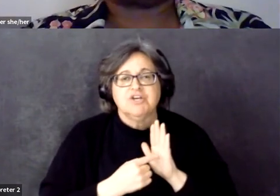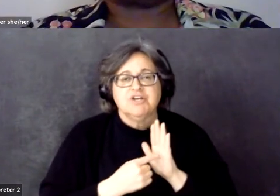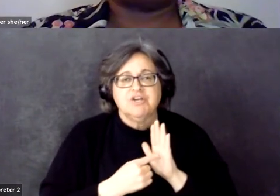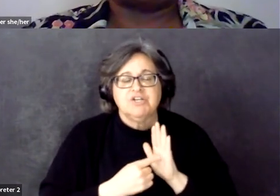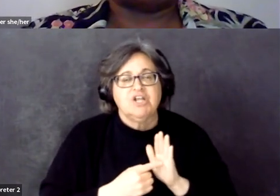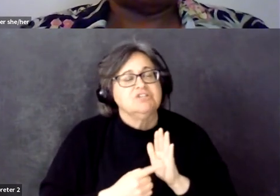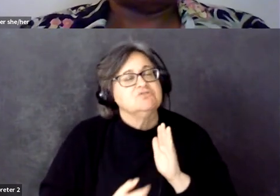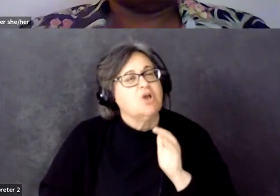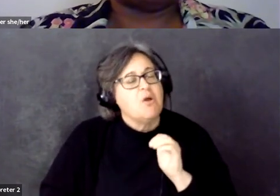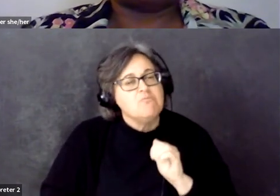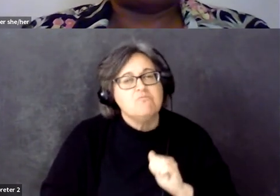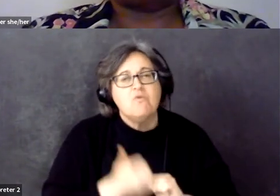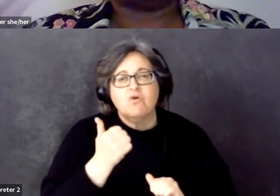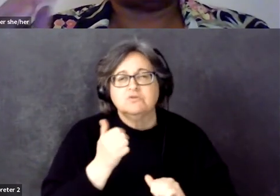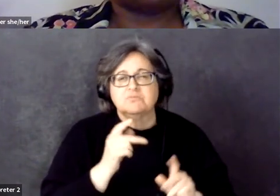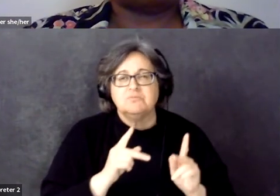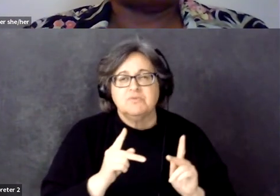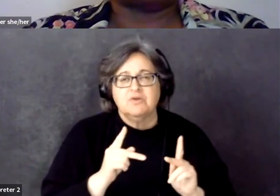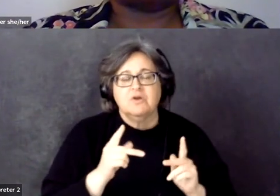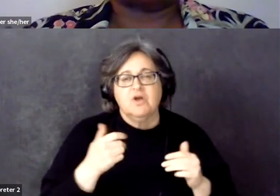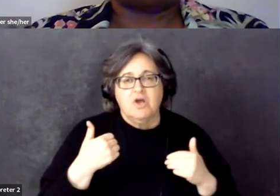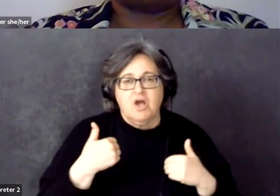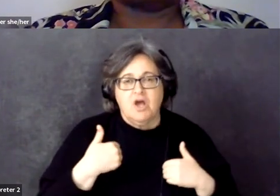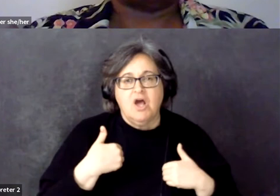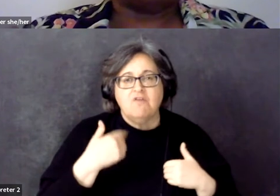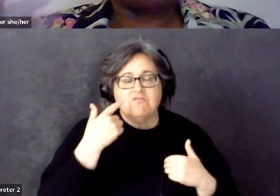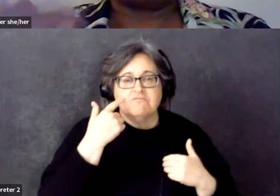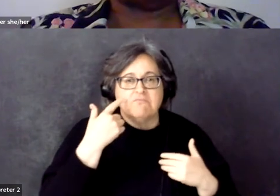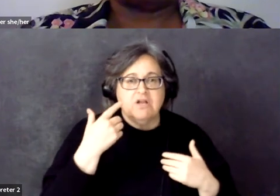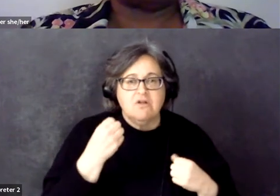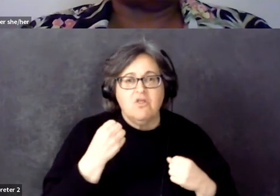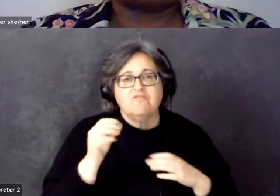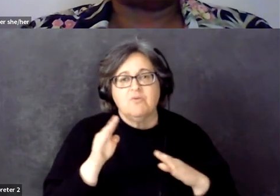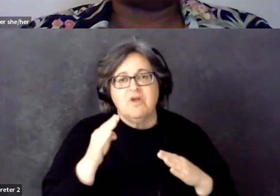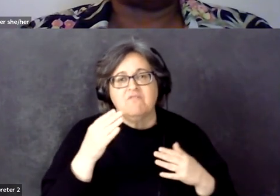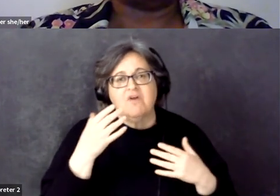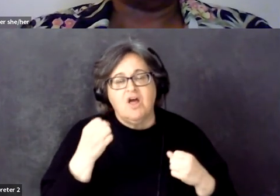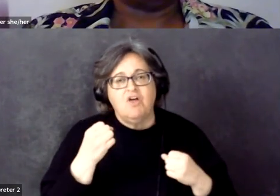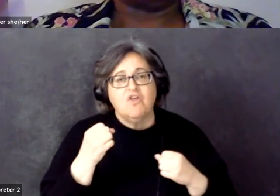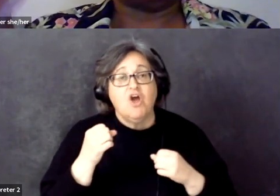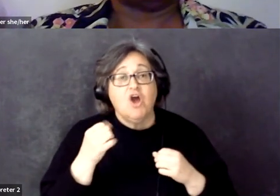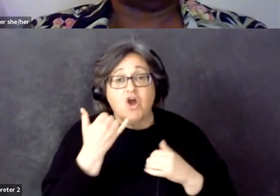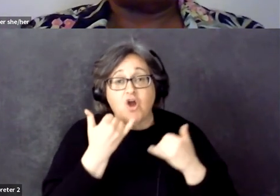vast majority of mental health and behavioral health calls are people in crises